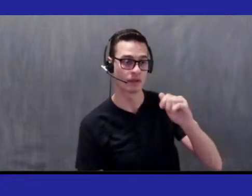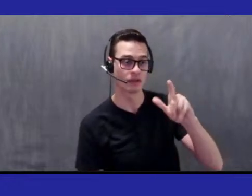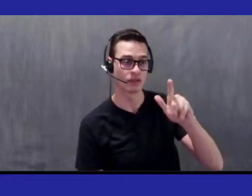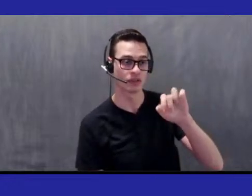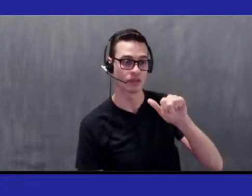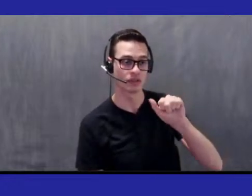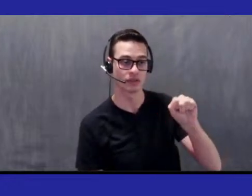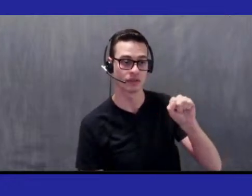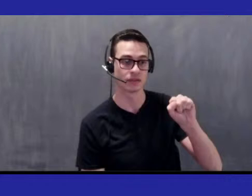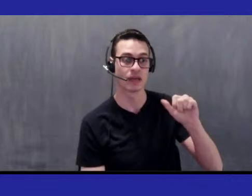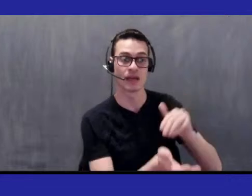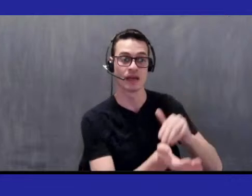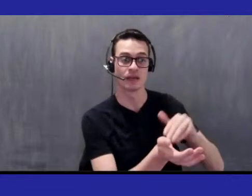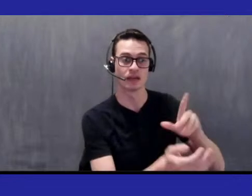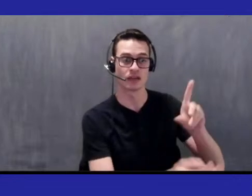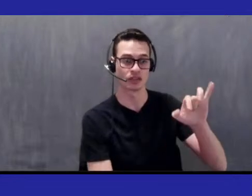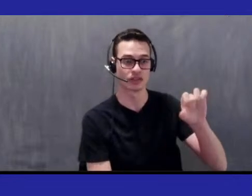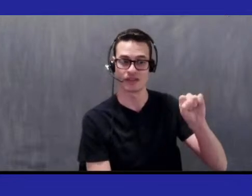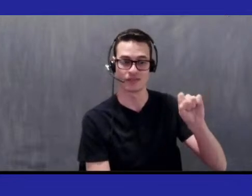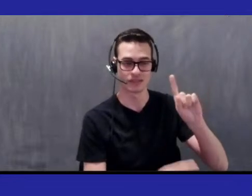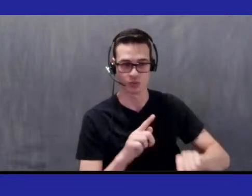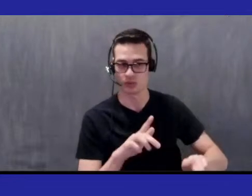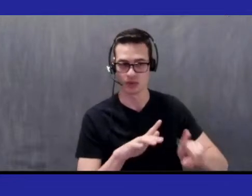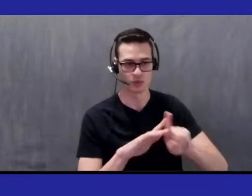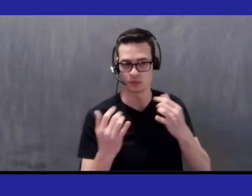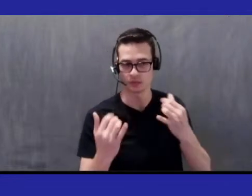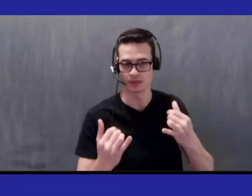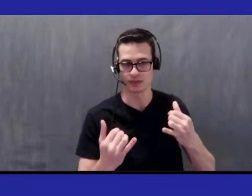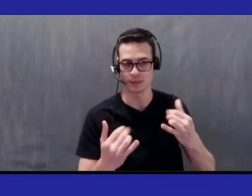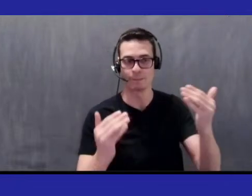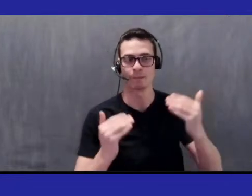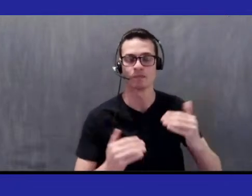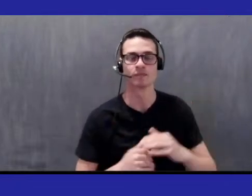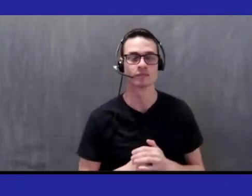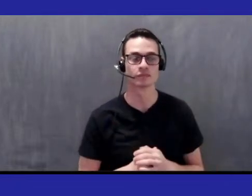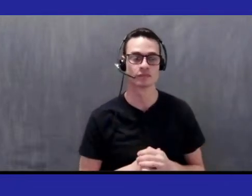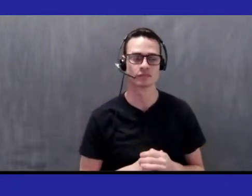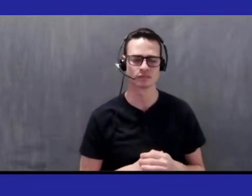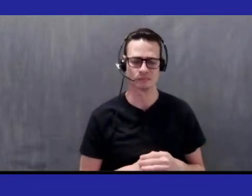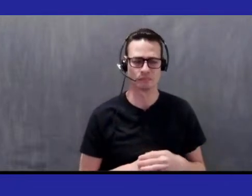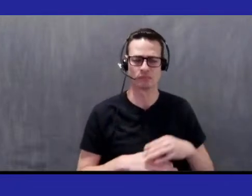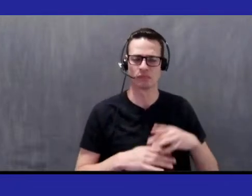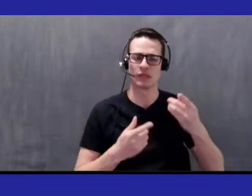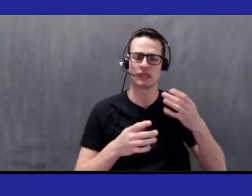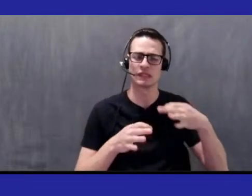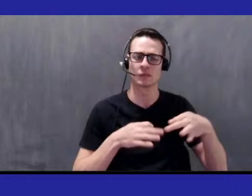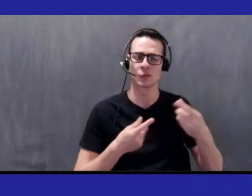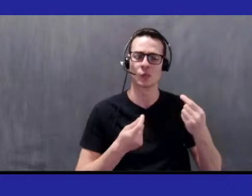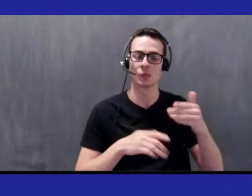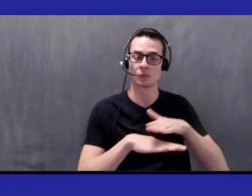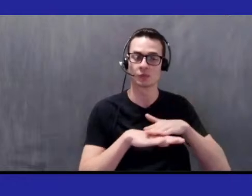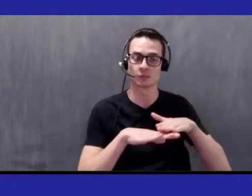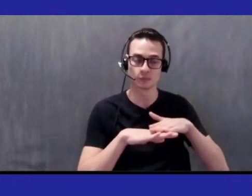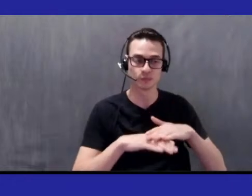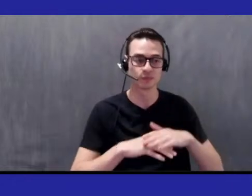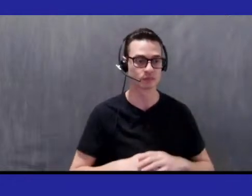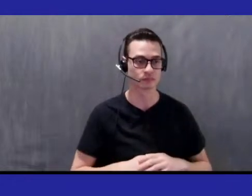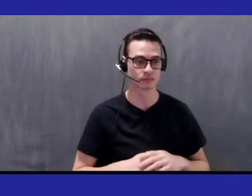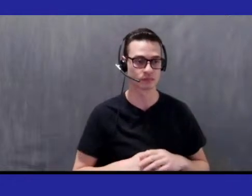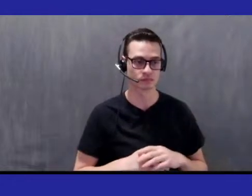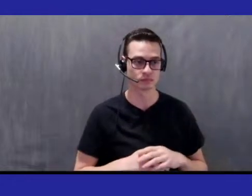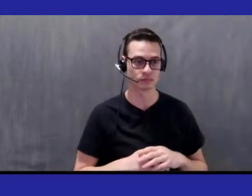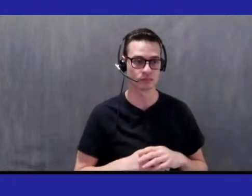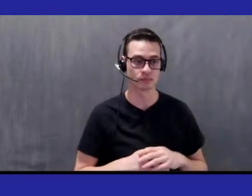today. Next slide, please. Just to provide an overview, the Equity and Access Council governance structure comprises of 4